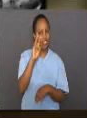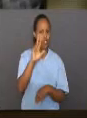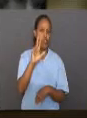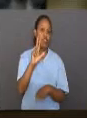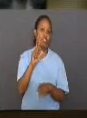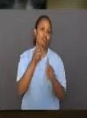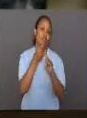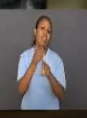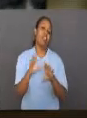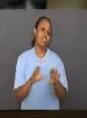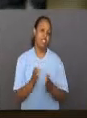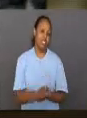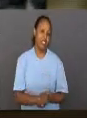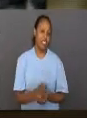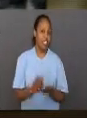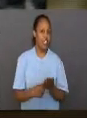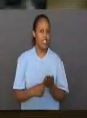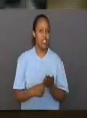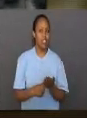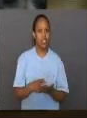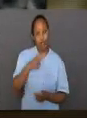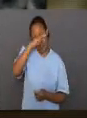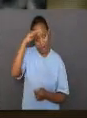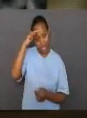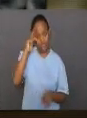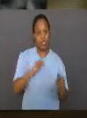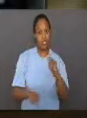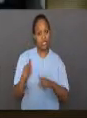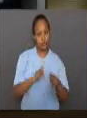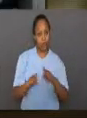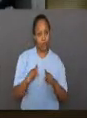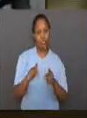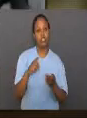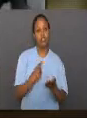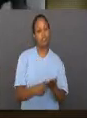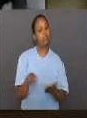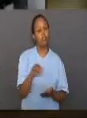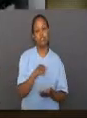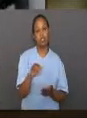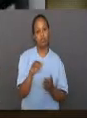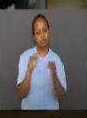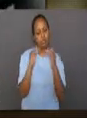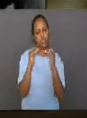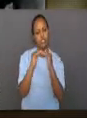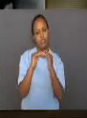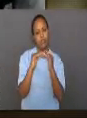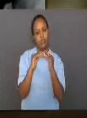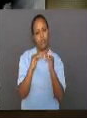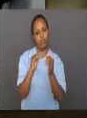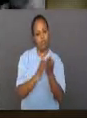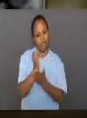This ensured that people of color would receive the same rights as white